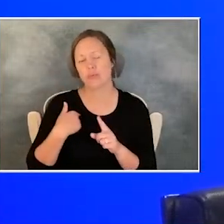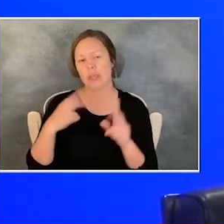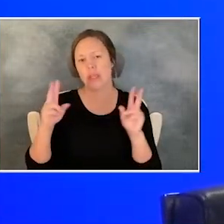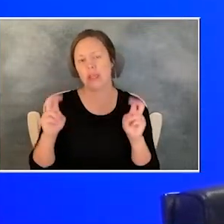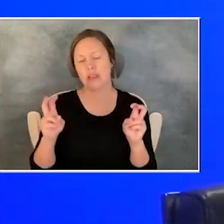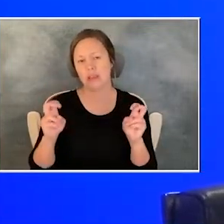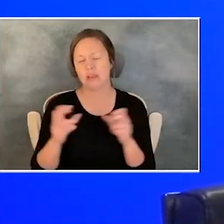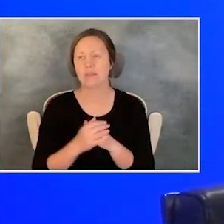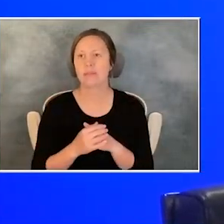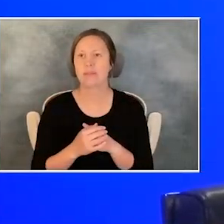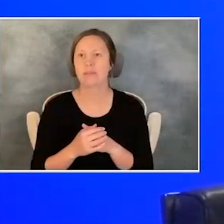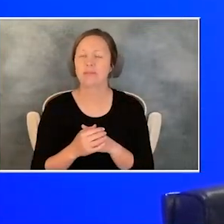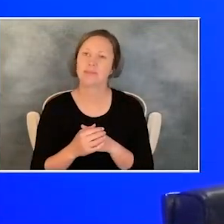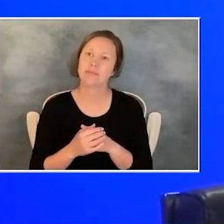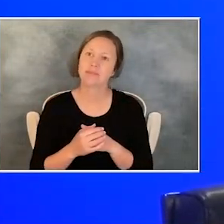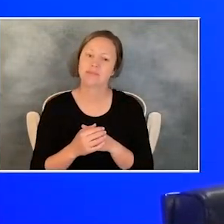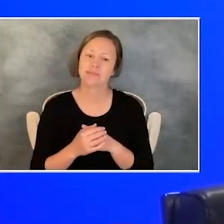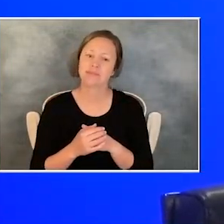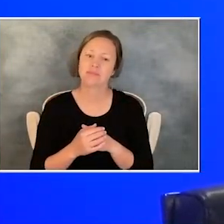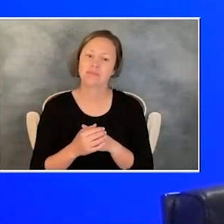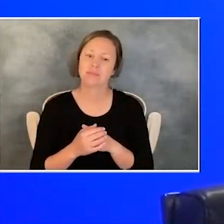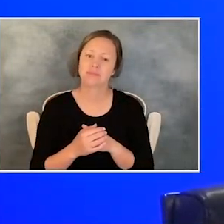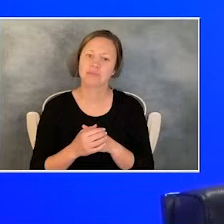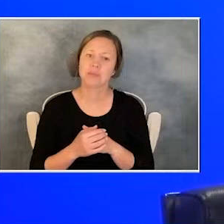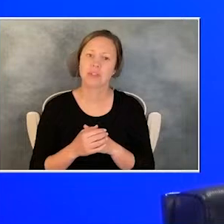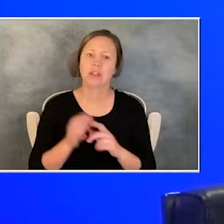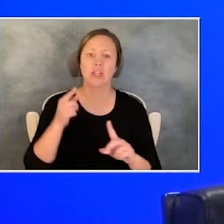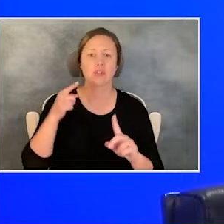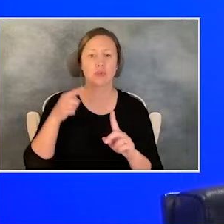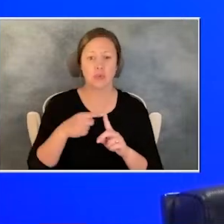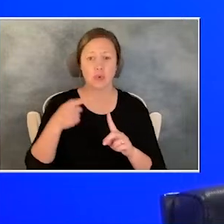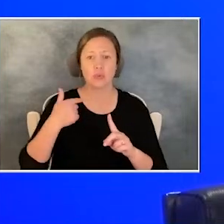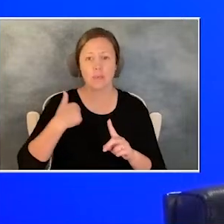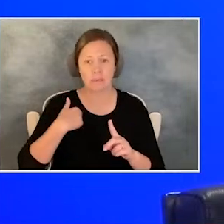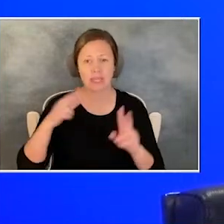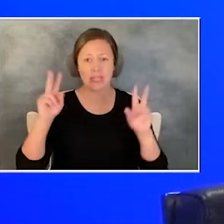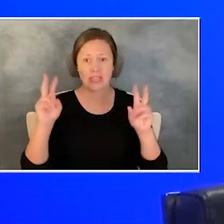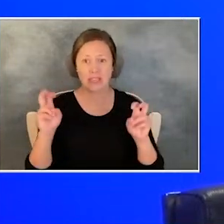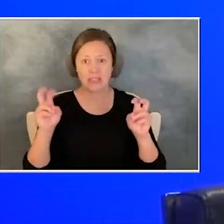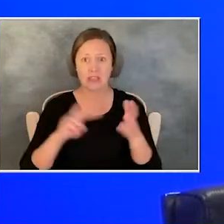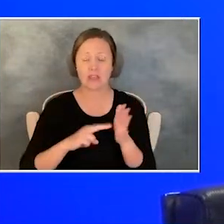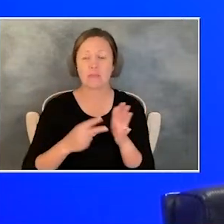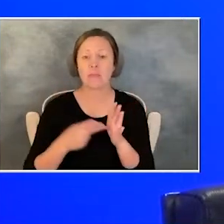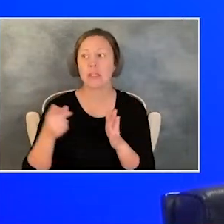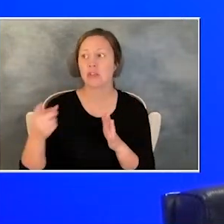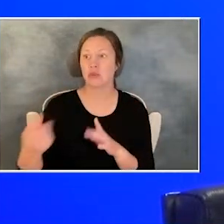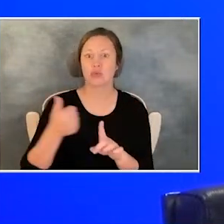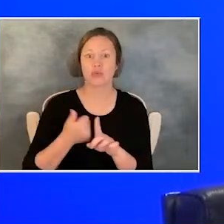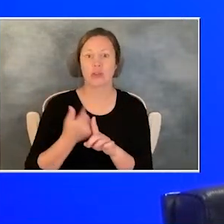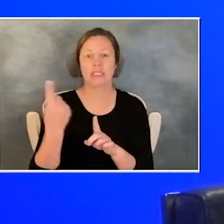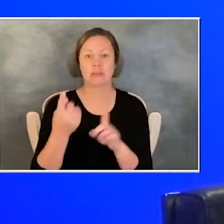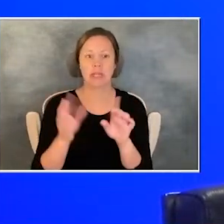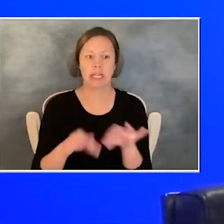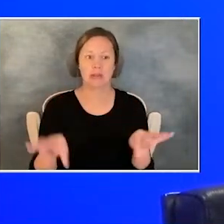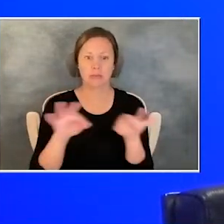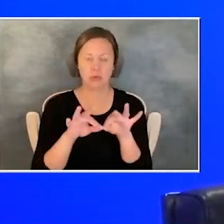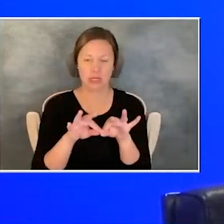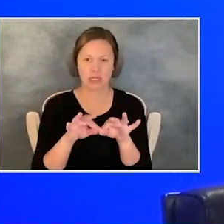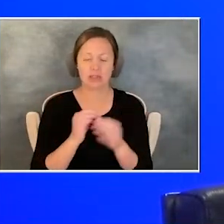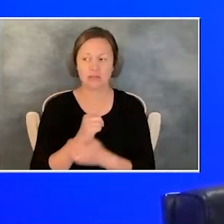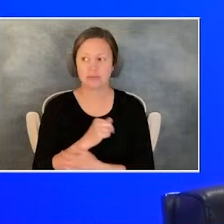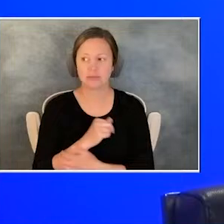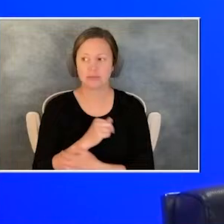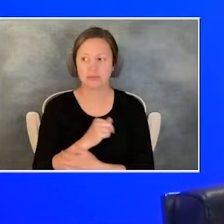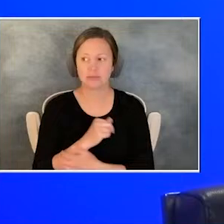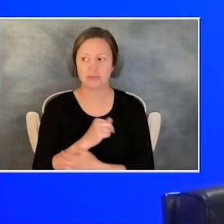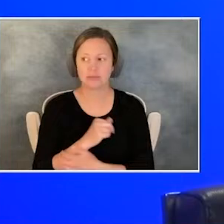to me indicates there was an awareness that you're somebody important. And I just think it's important for